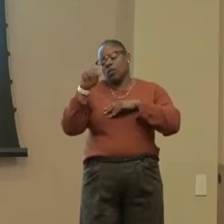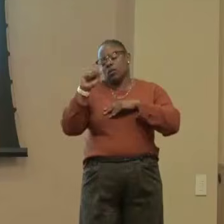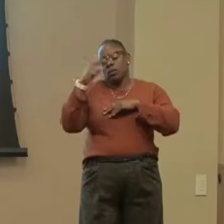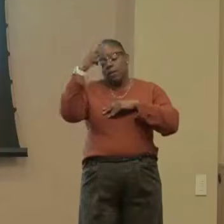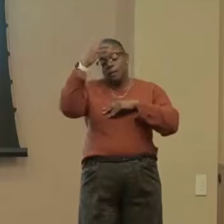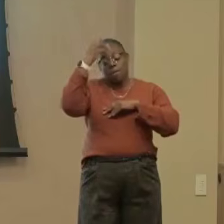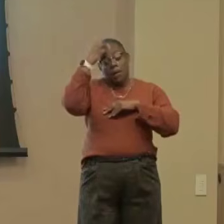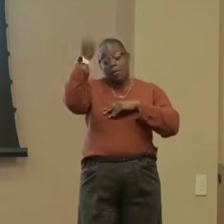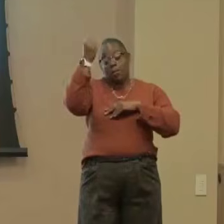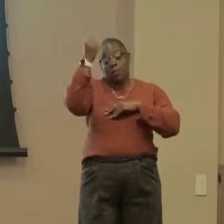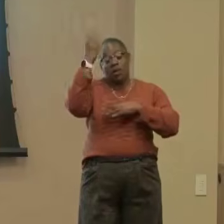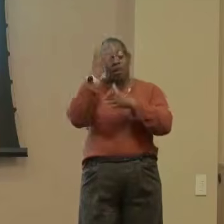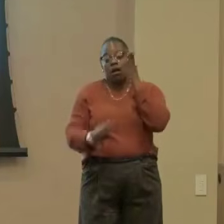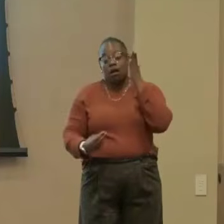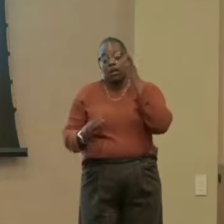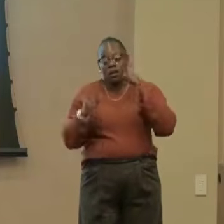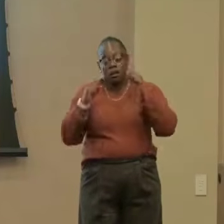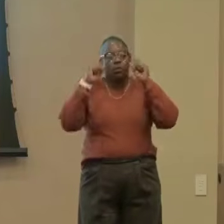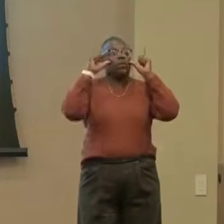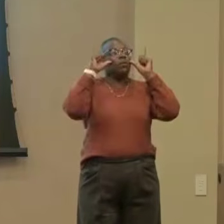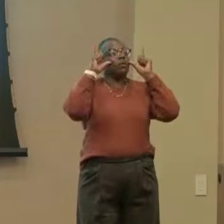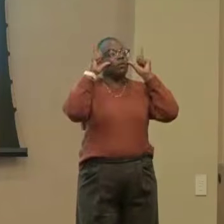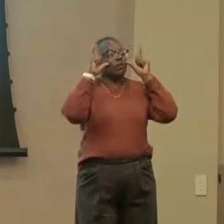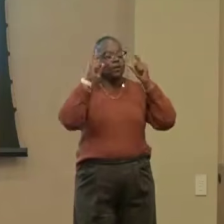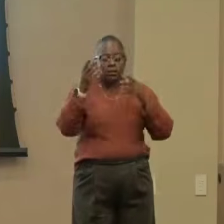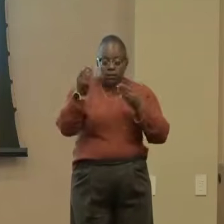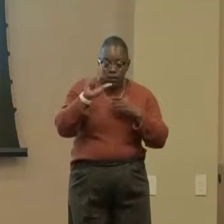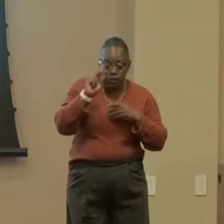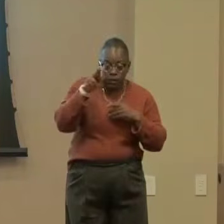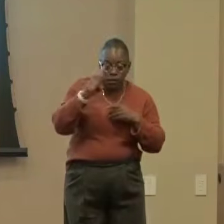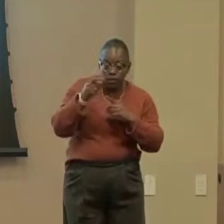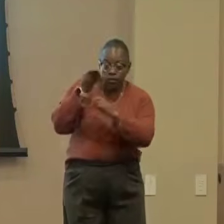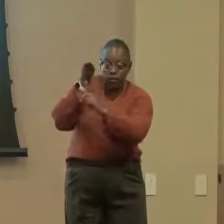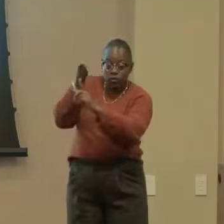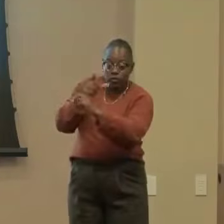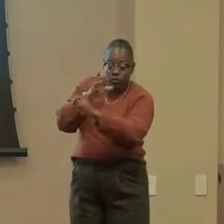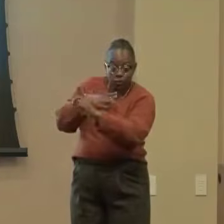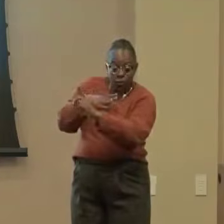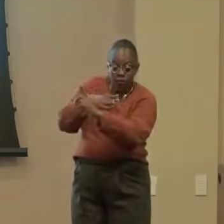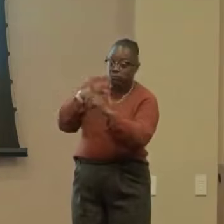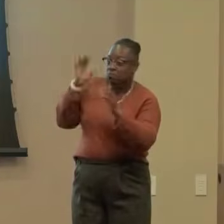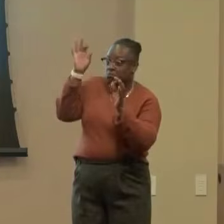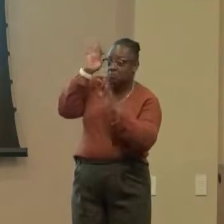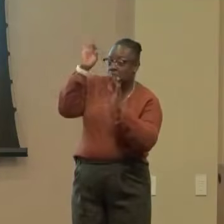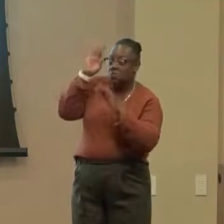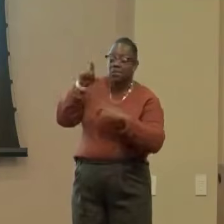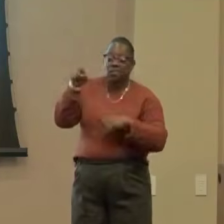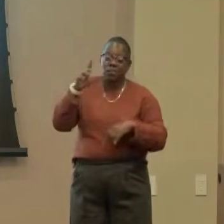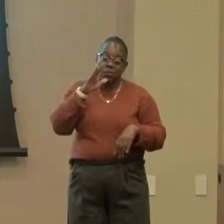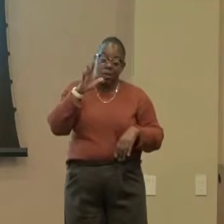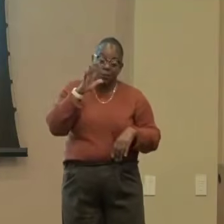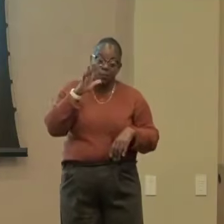memory. When I awoke, I was told I had lupus and was asked, do you know who this woman next to you is? I did not know her. She was my